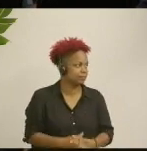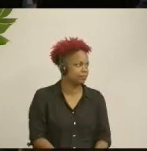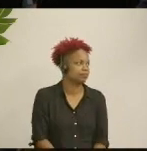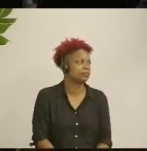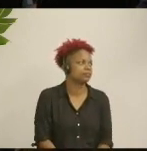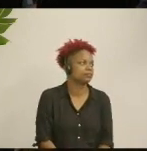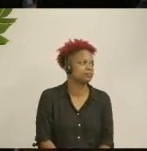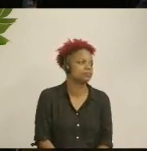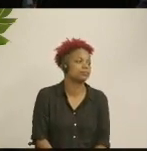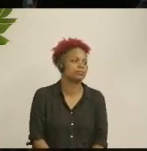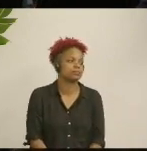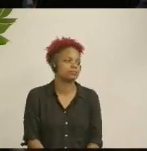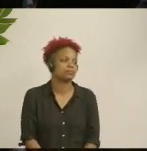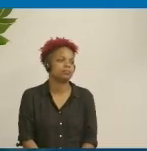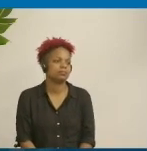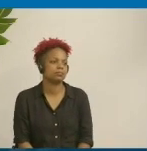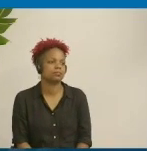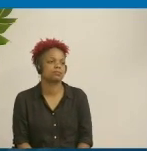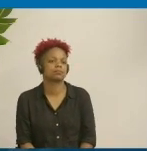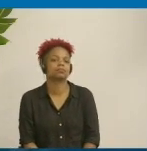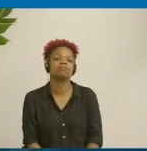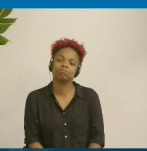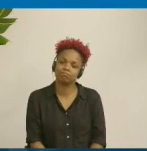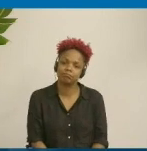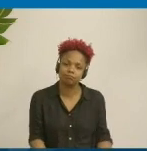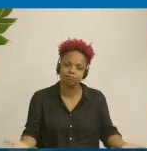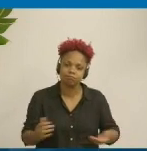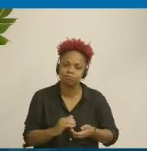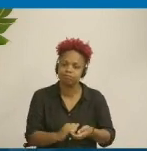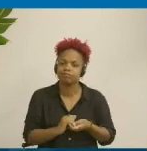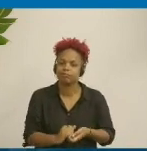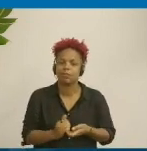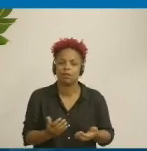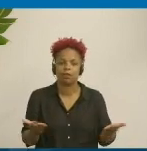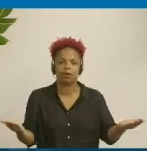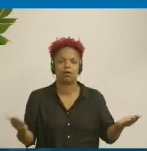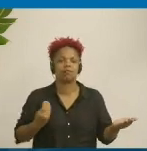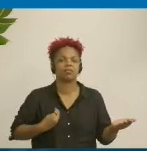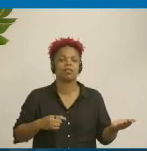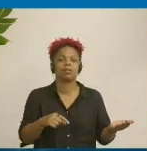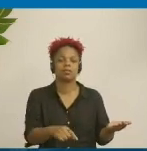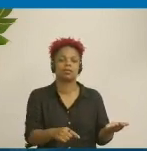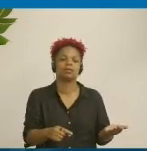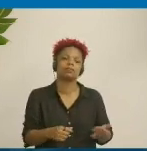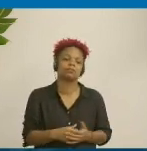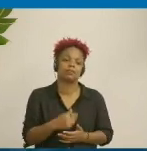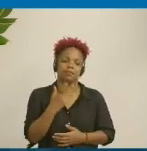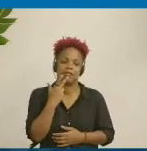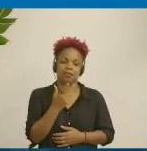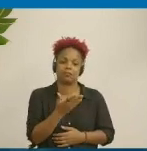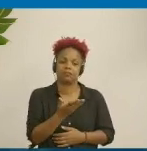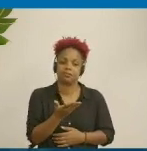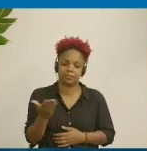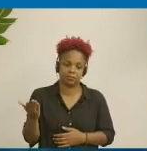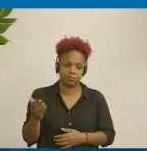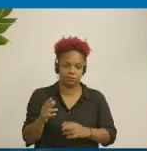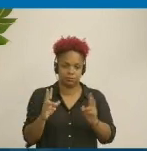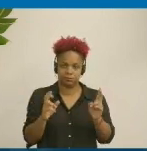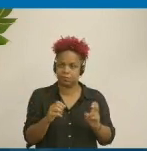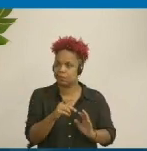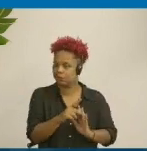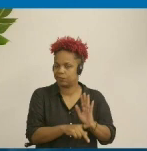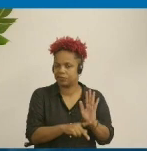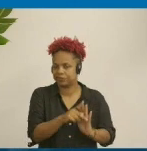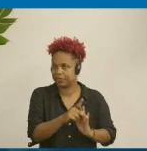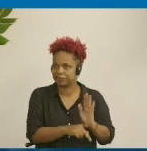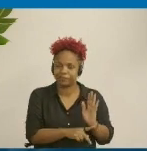everyone. Today I'm here to talk about, to talk to you about an exciting project that our network